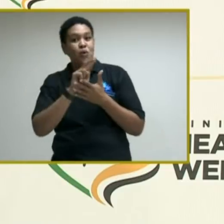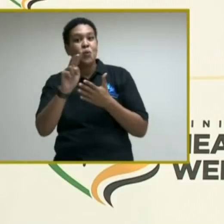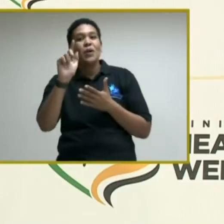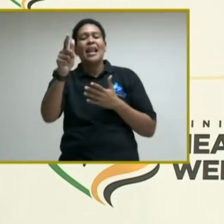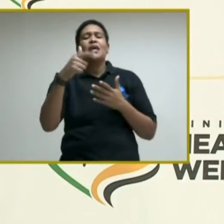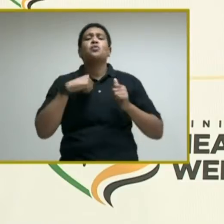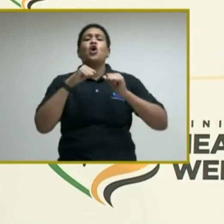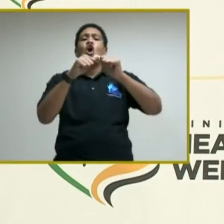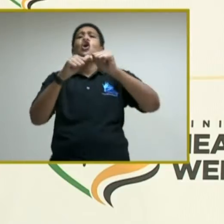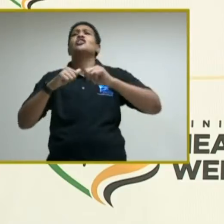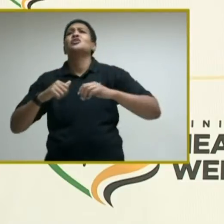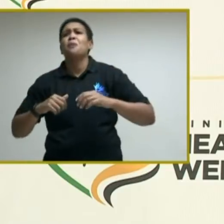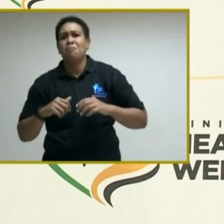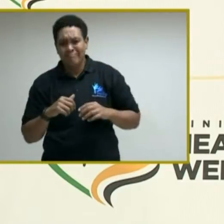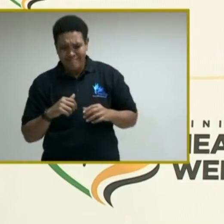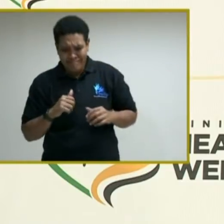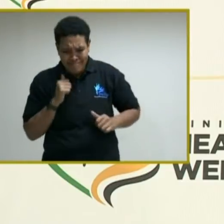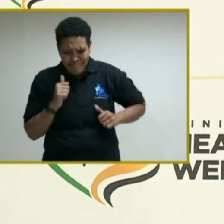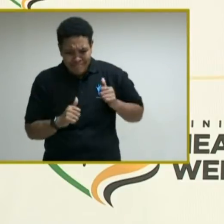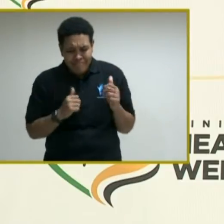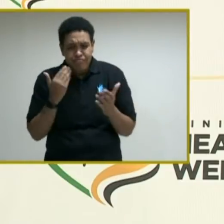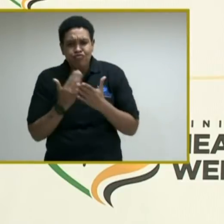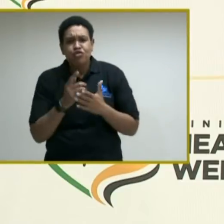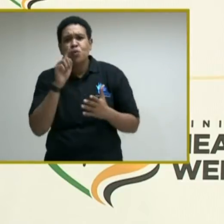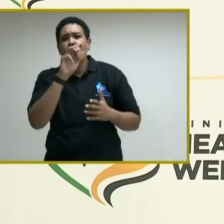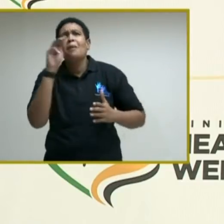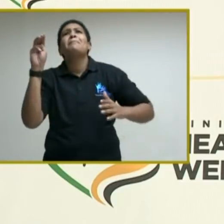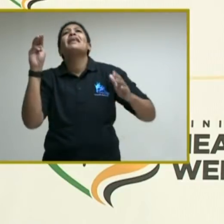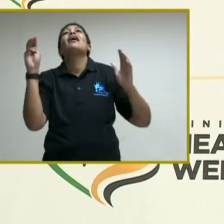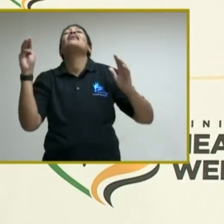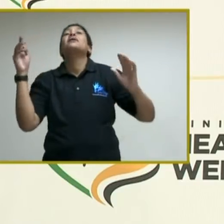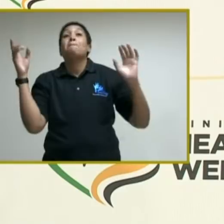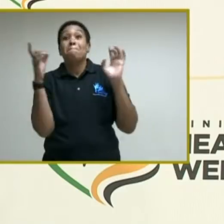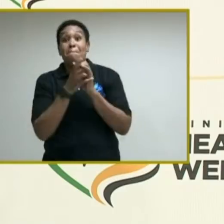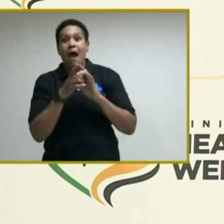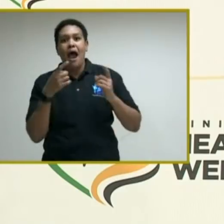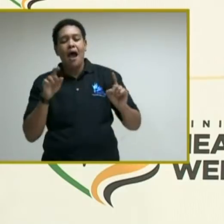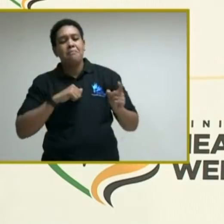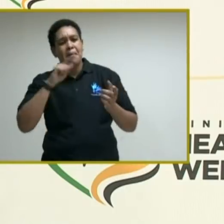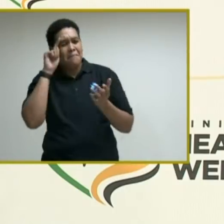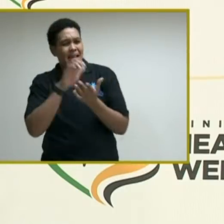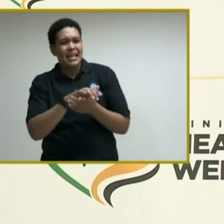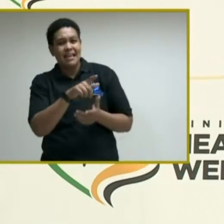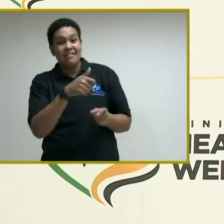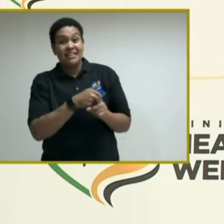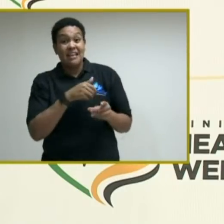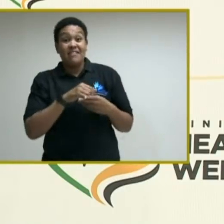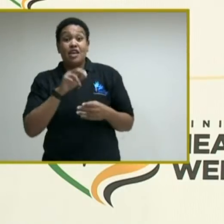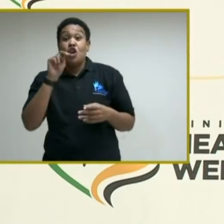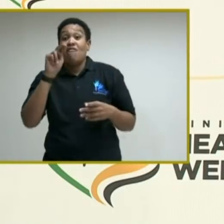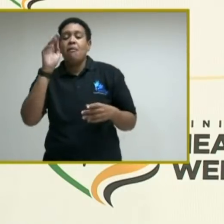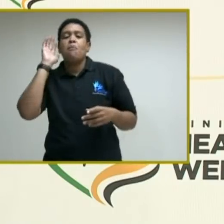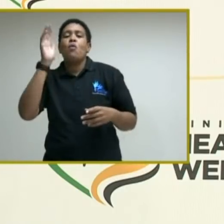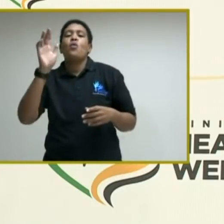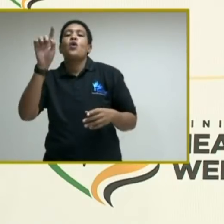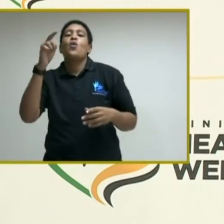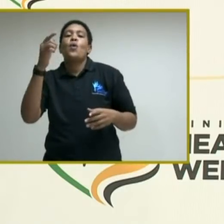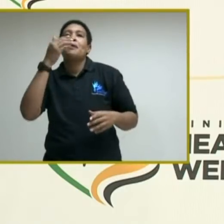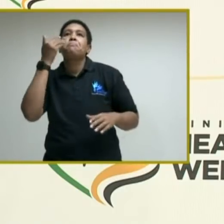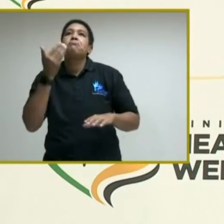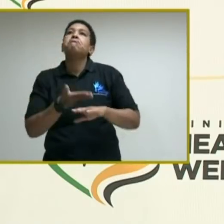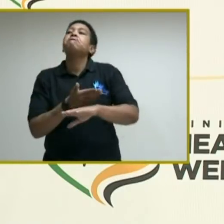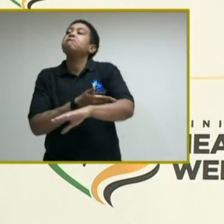to build that momentum, get to that 1 million mark. And I believe in November, it will only get